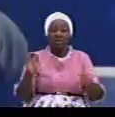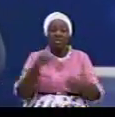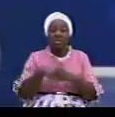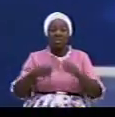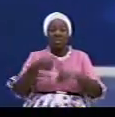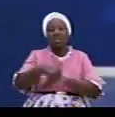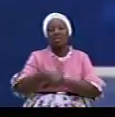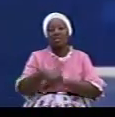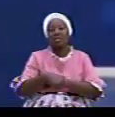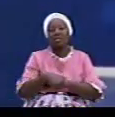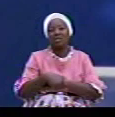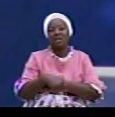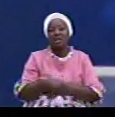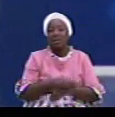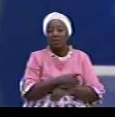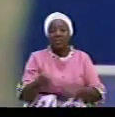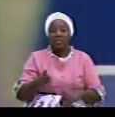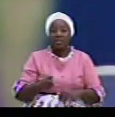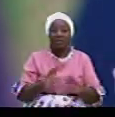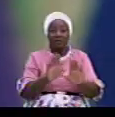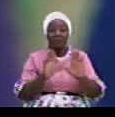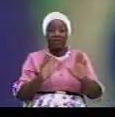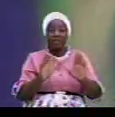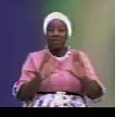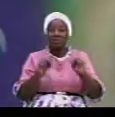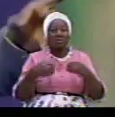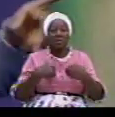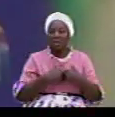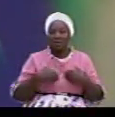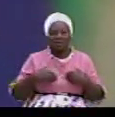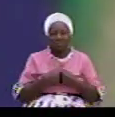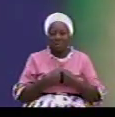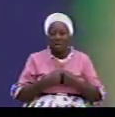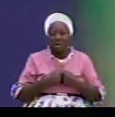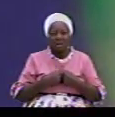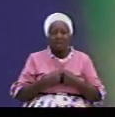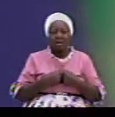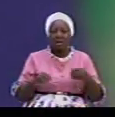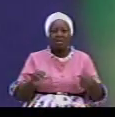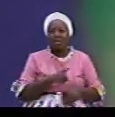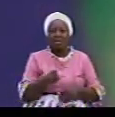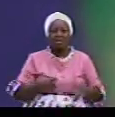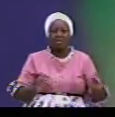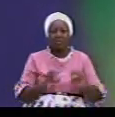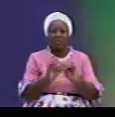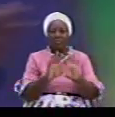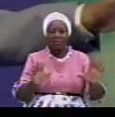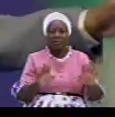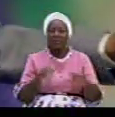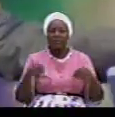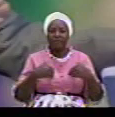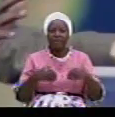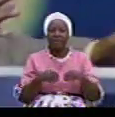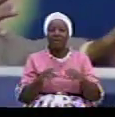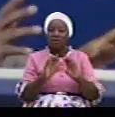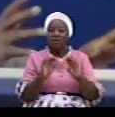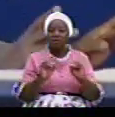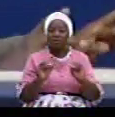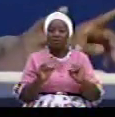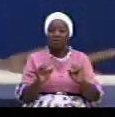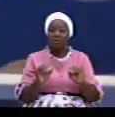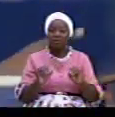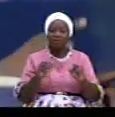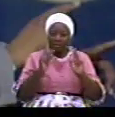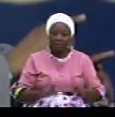night. They feared no animal. They feared no personality. They feared no